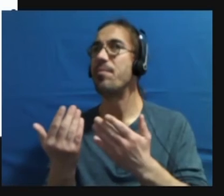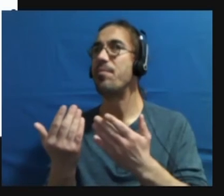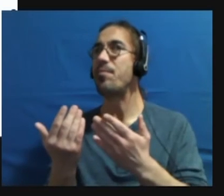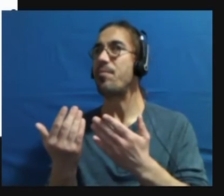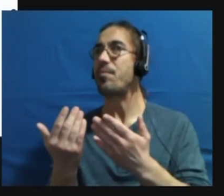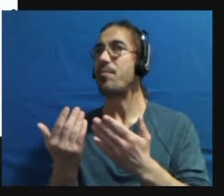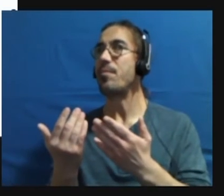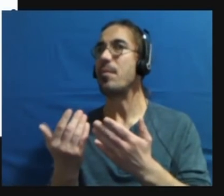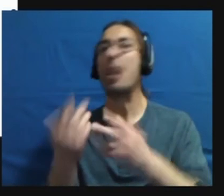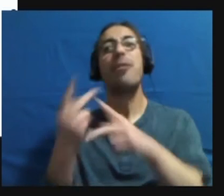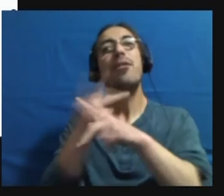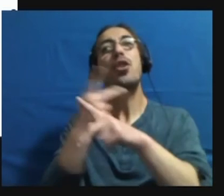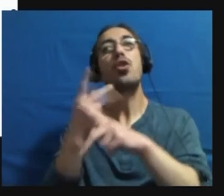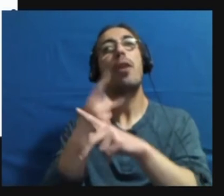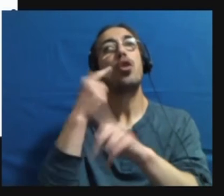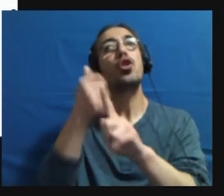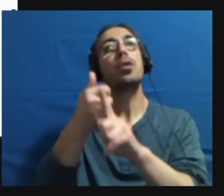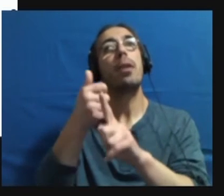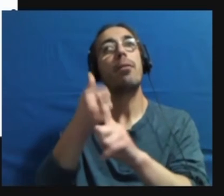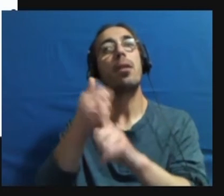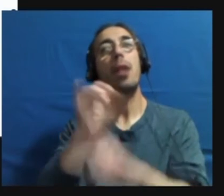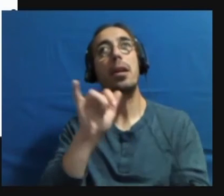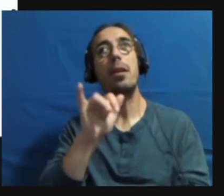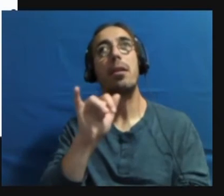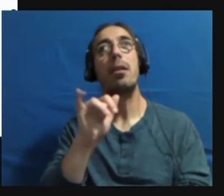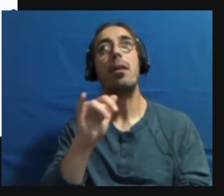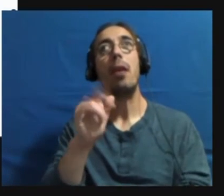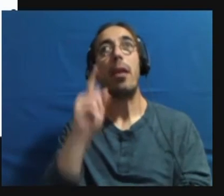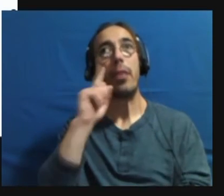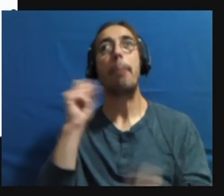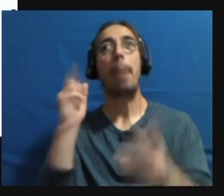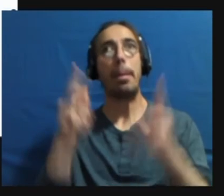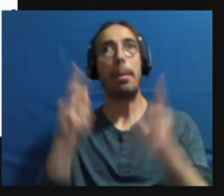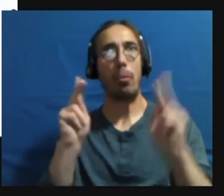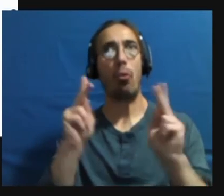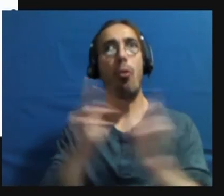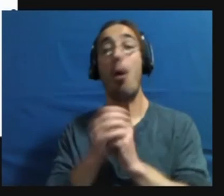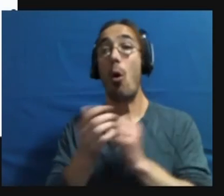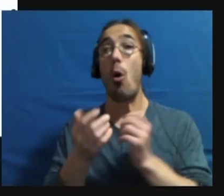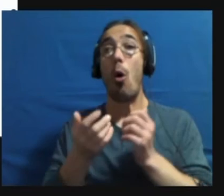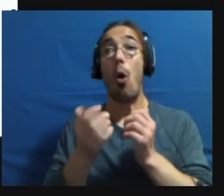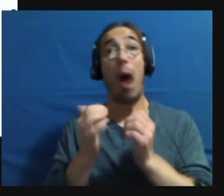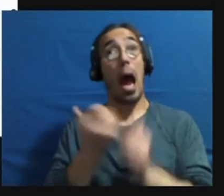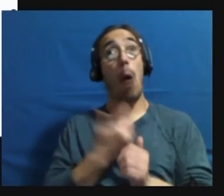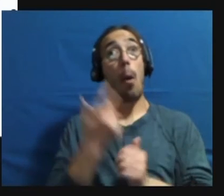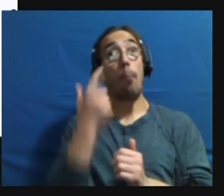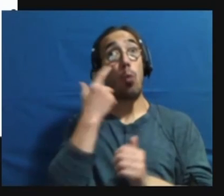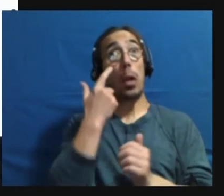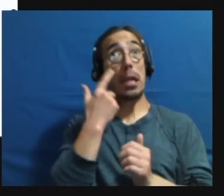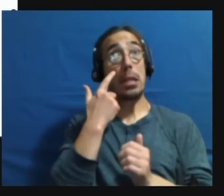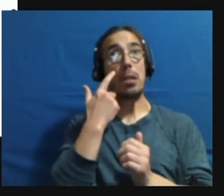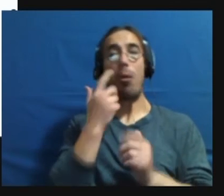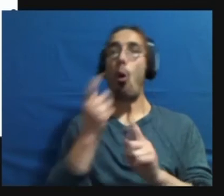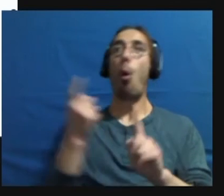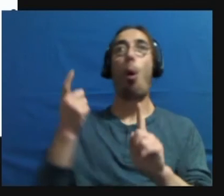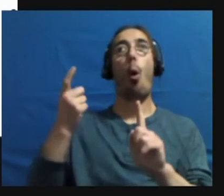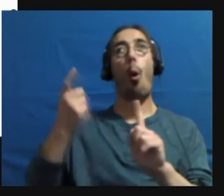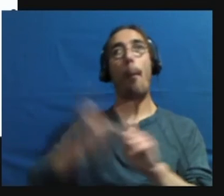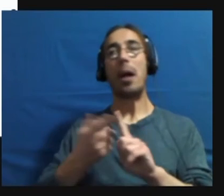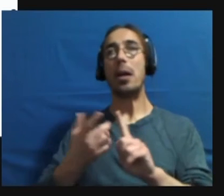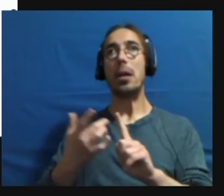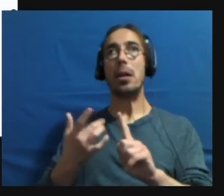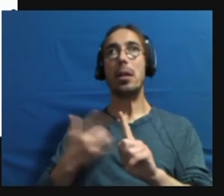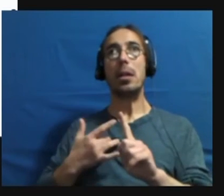yourself. I think a lot of people, because of the ways our brains just automatically sensory integrate